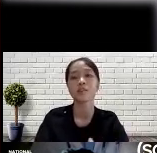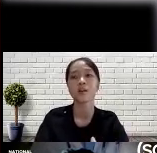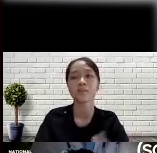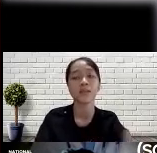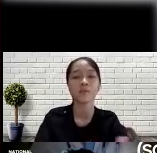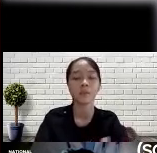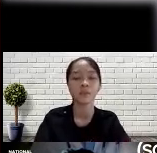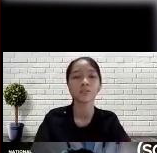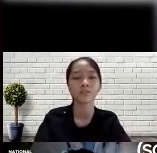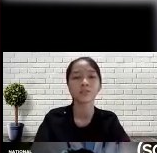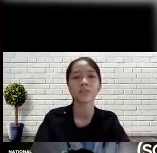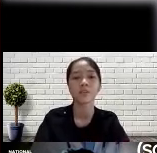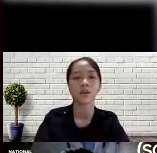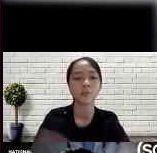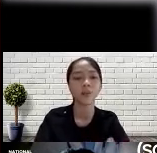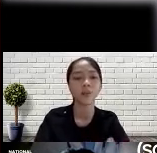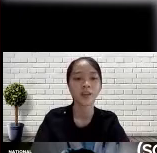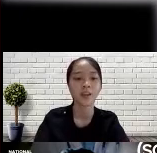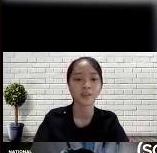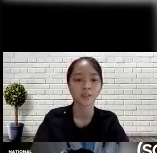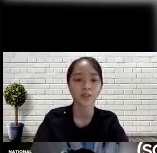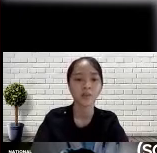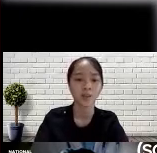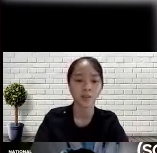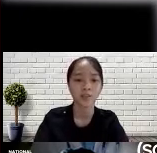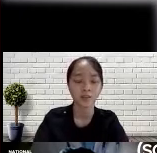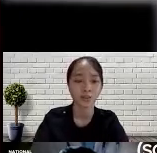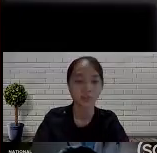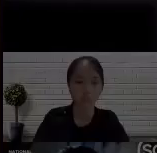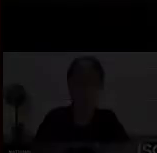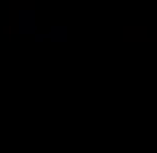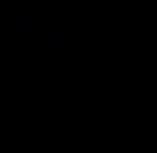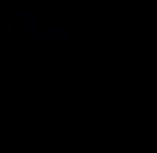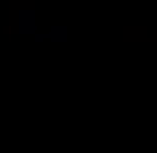it's safe for patients. I hope that answers the question.